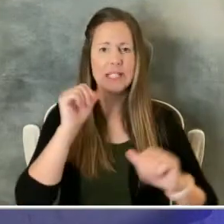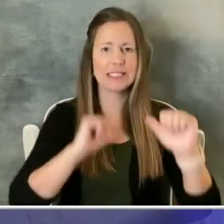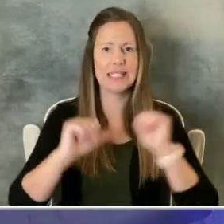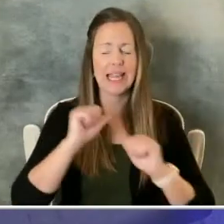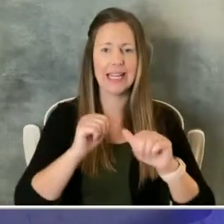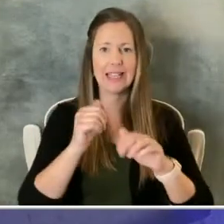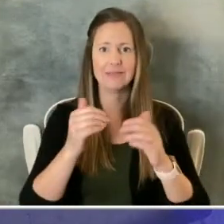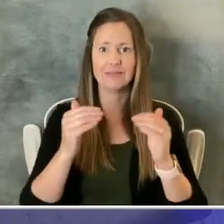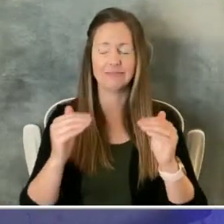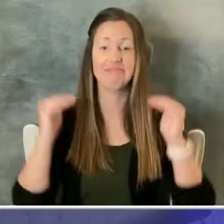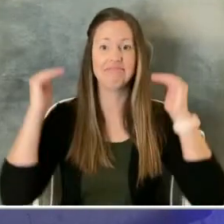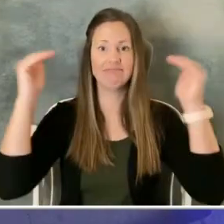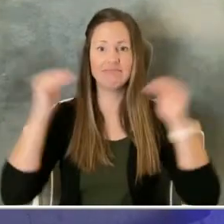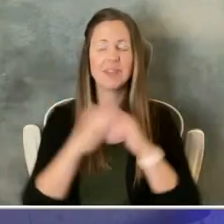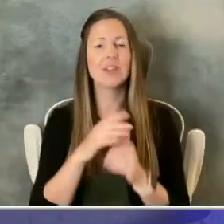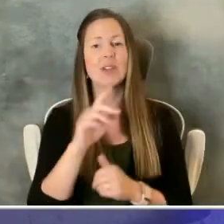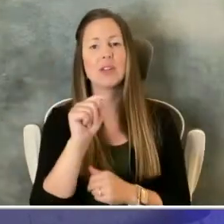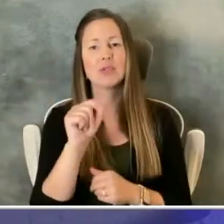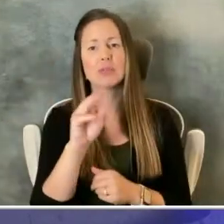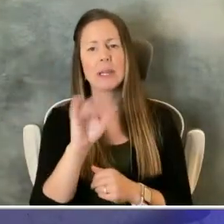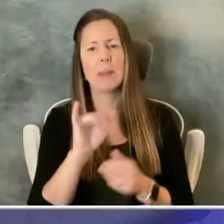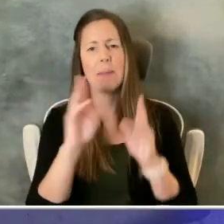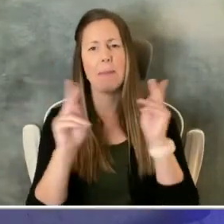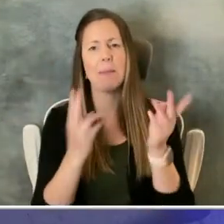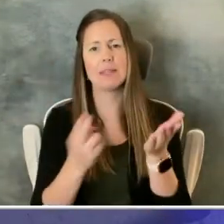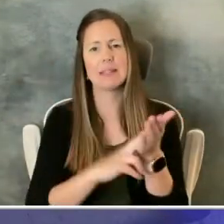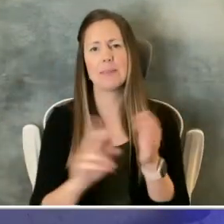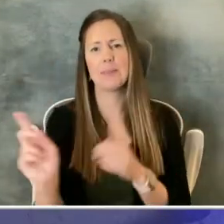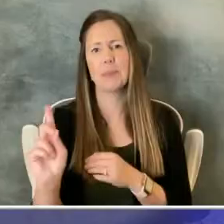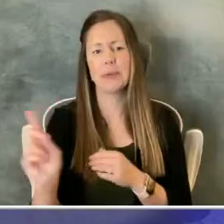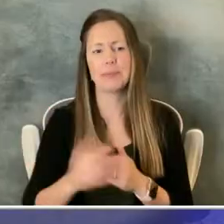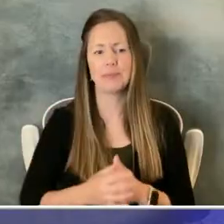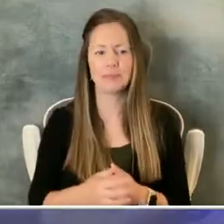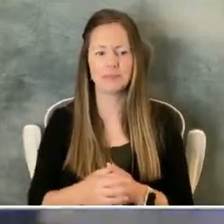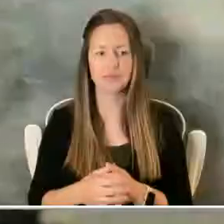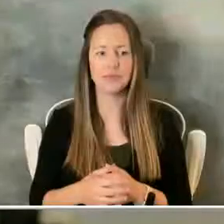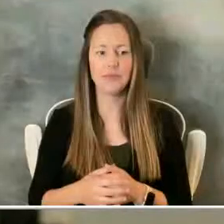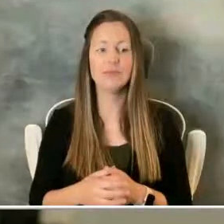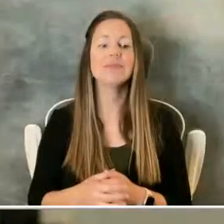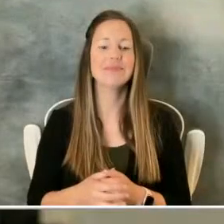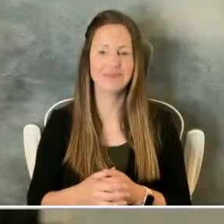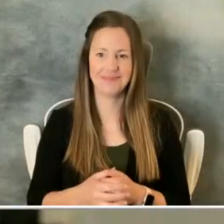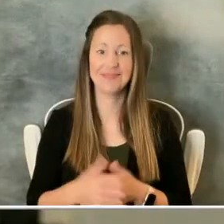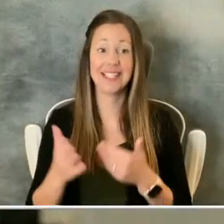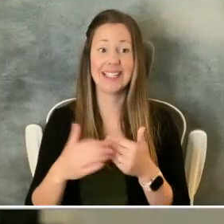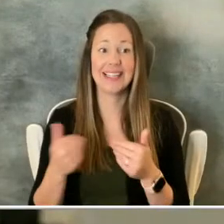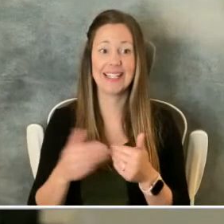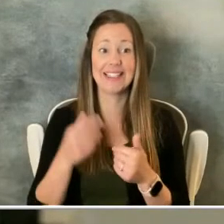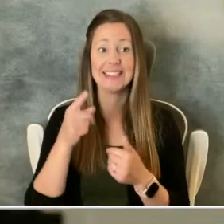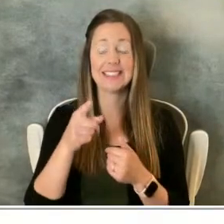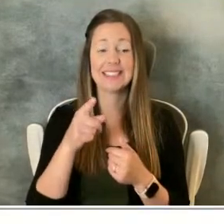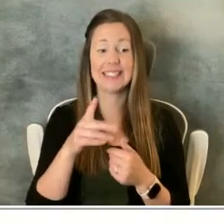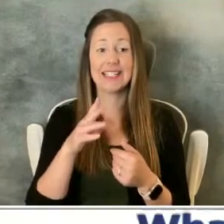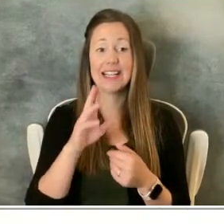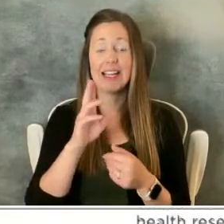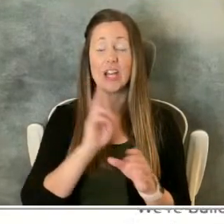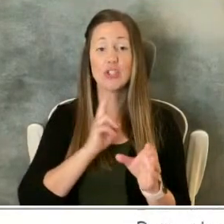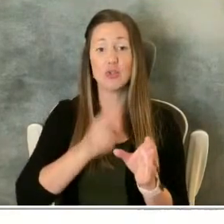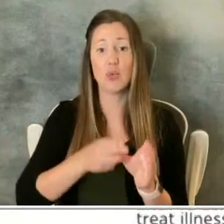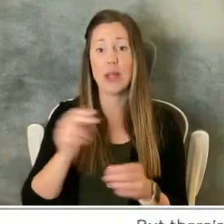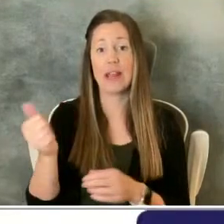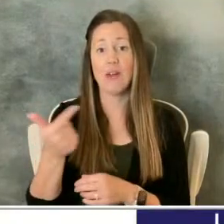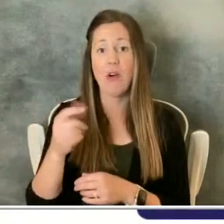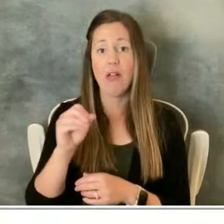up, Tammy, where would they do that? Well, they can do it. It's pretty easy. You can go directly to joinallofus.org, or certainly